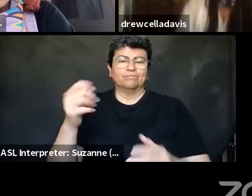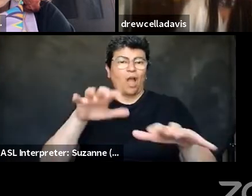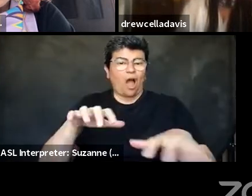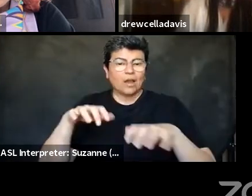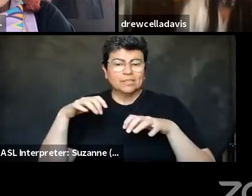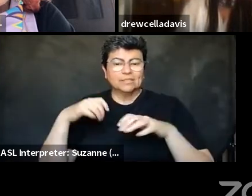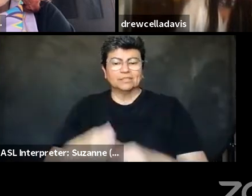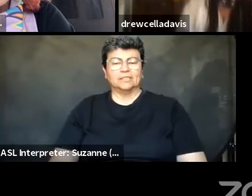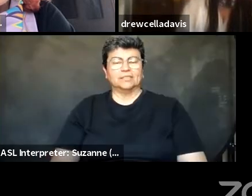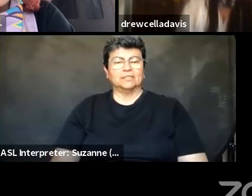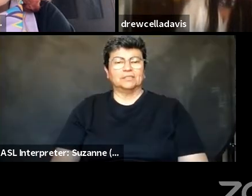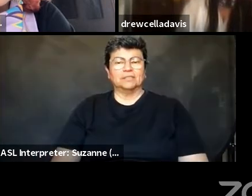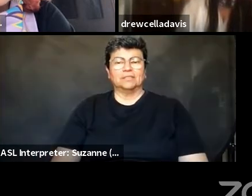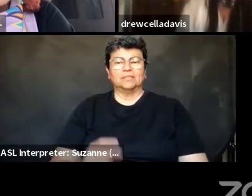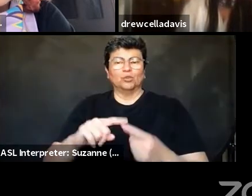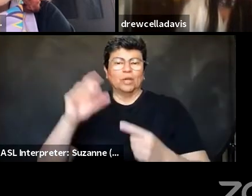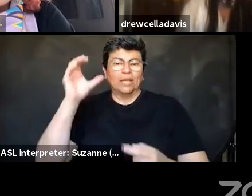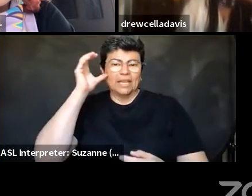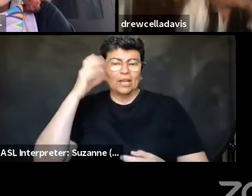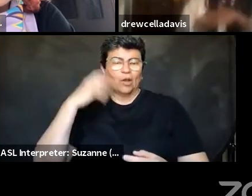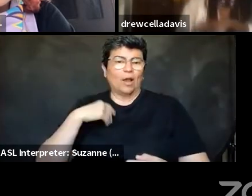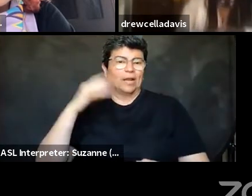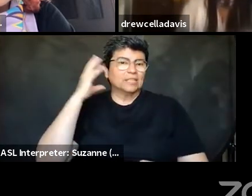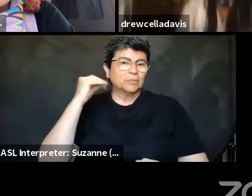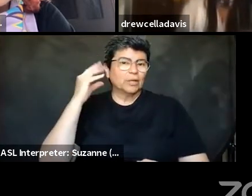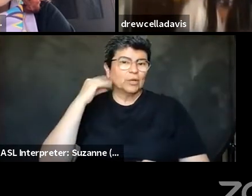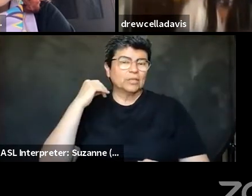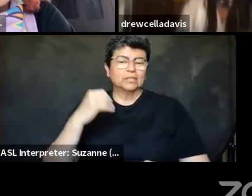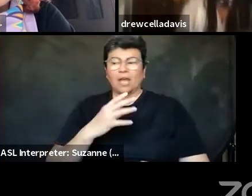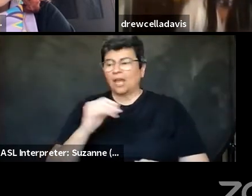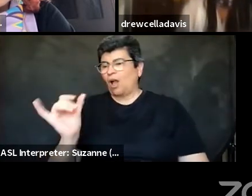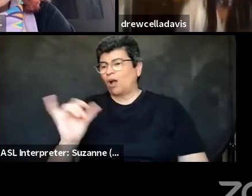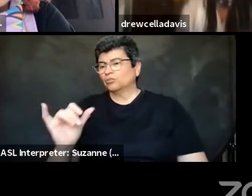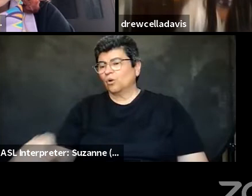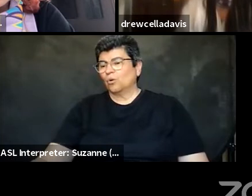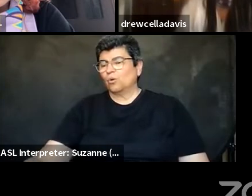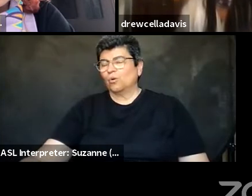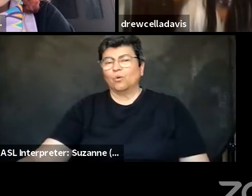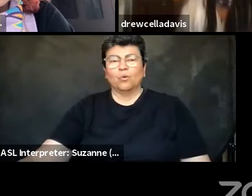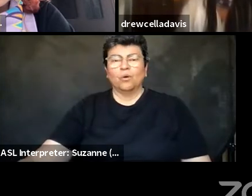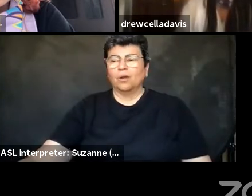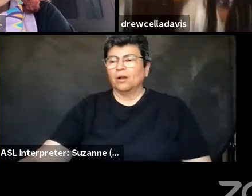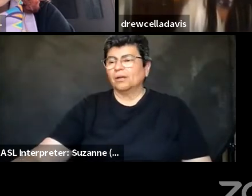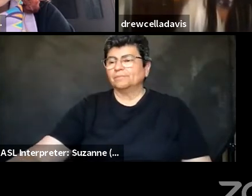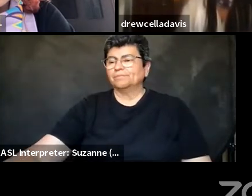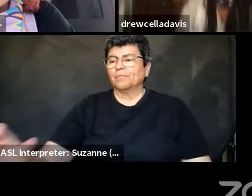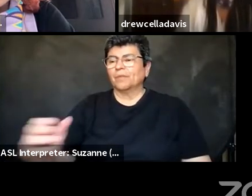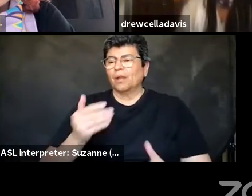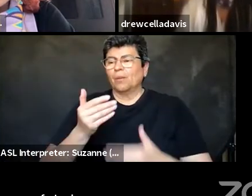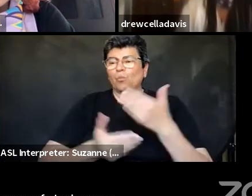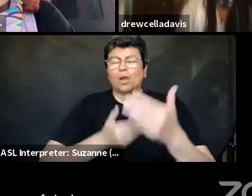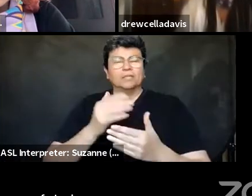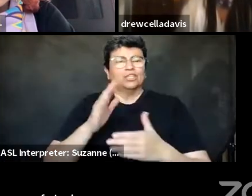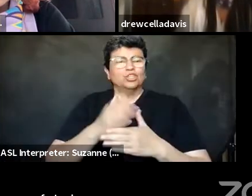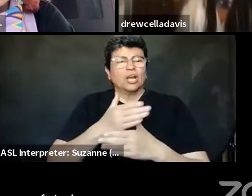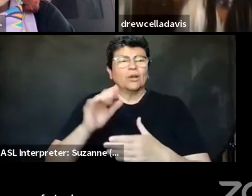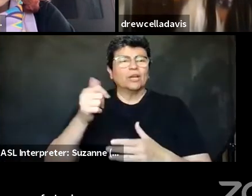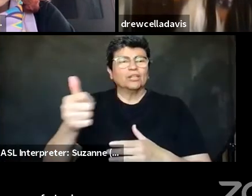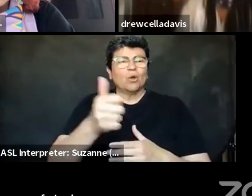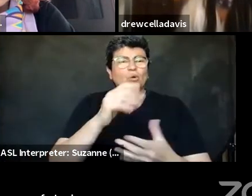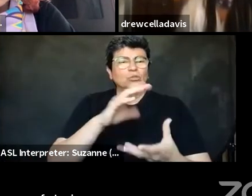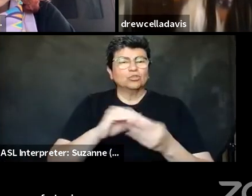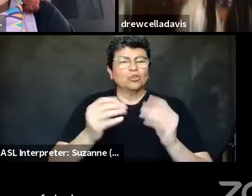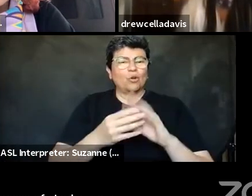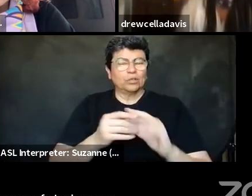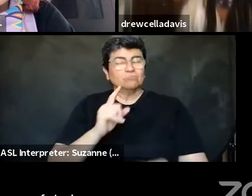audiences to hear and experience. And also, I think just process of sharing your own stories, it is